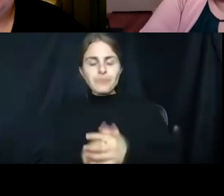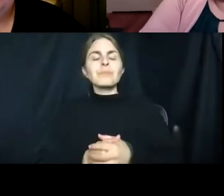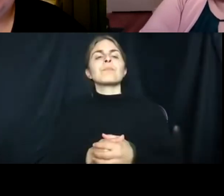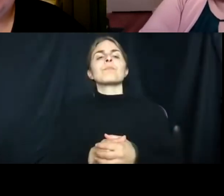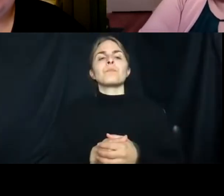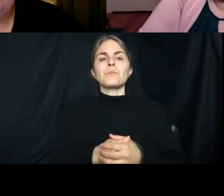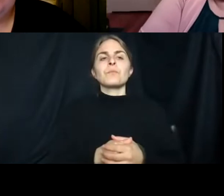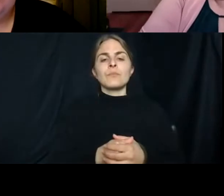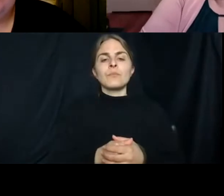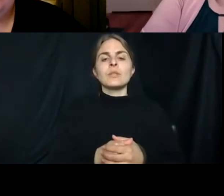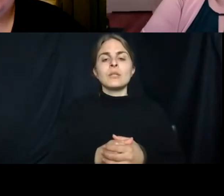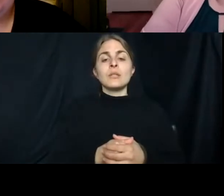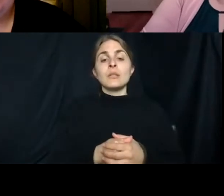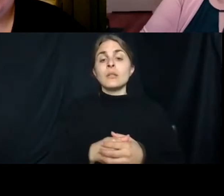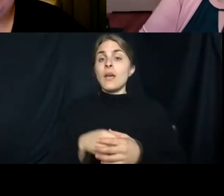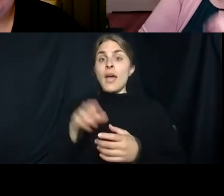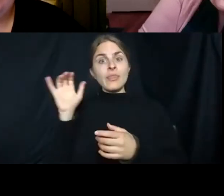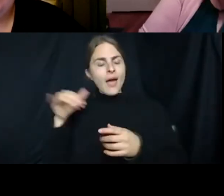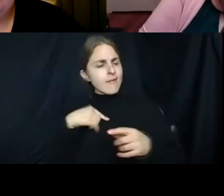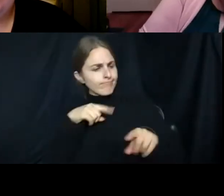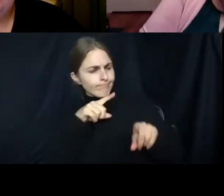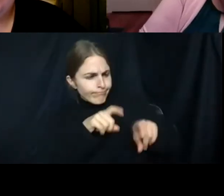And that could even lead to looking at like,